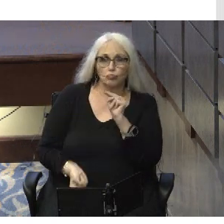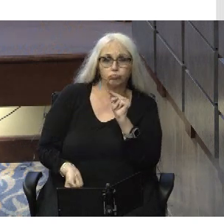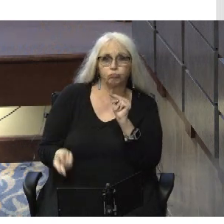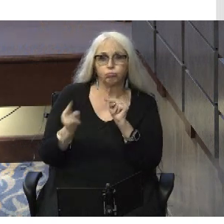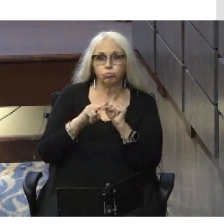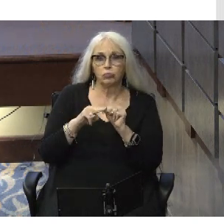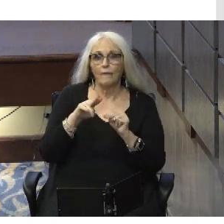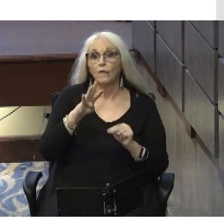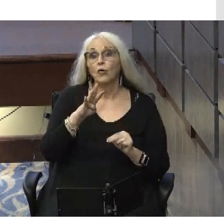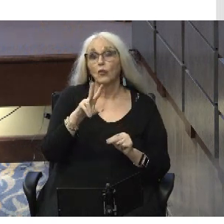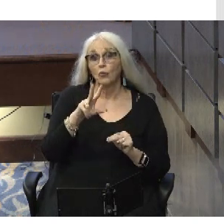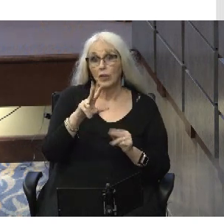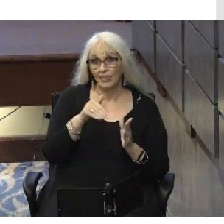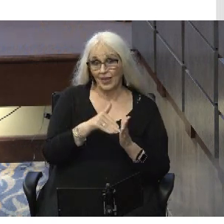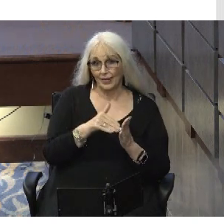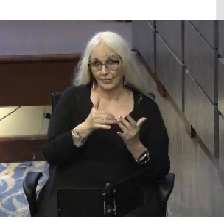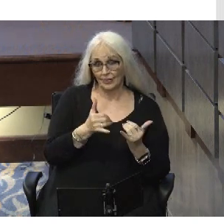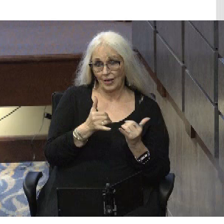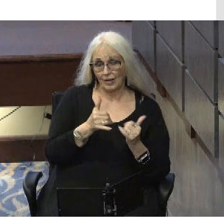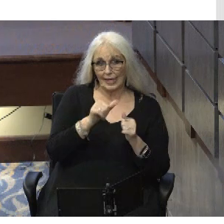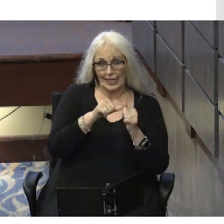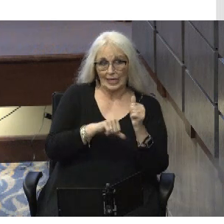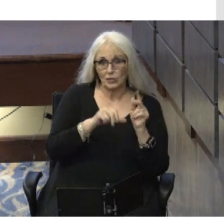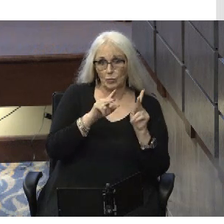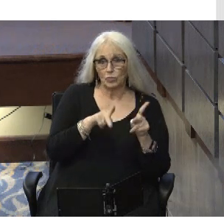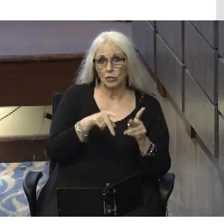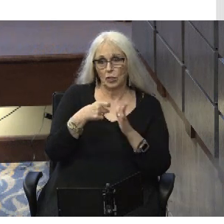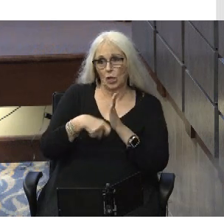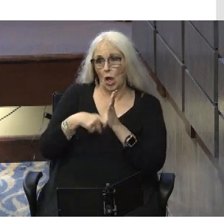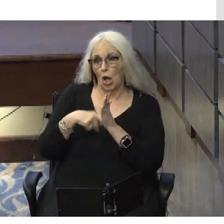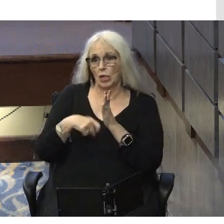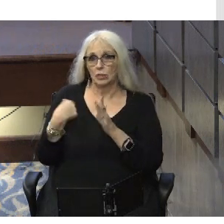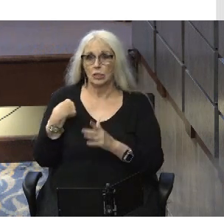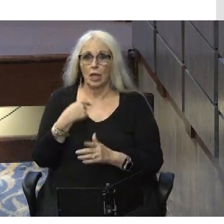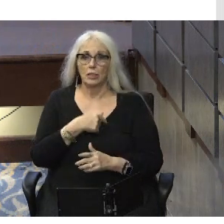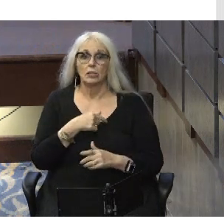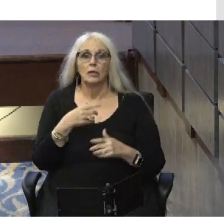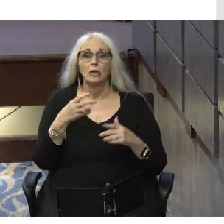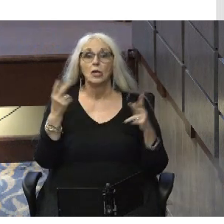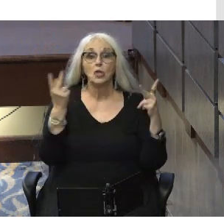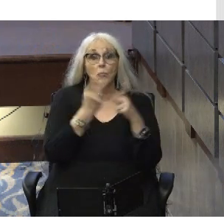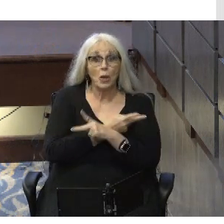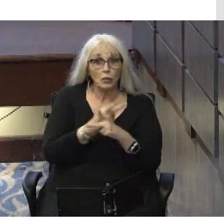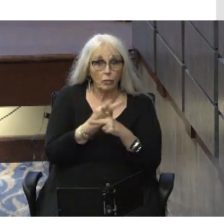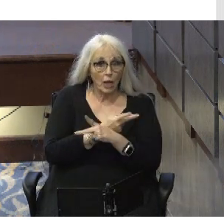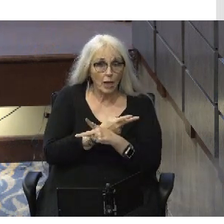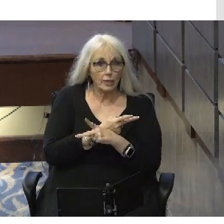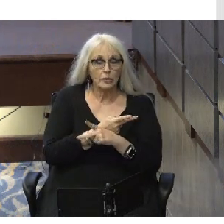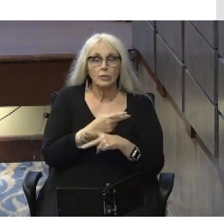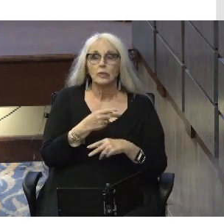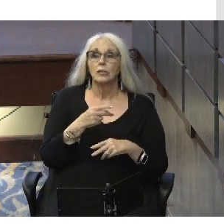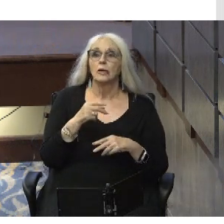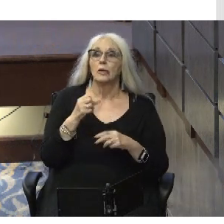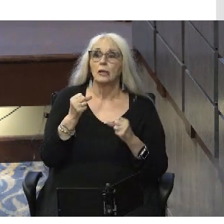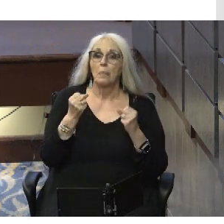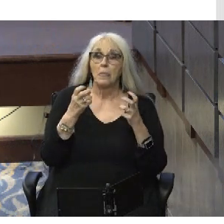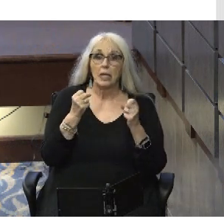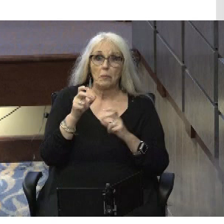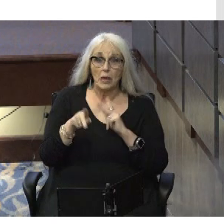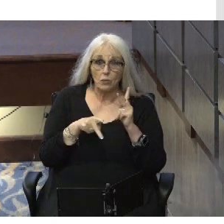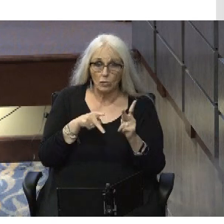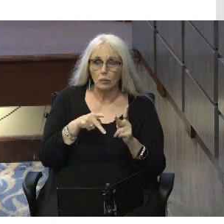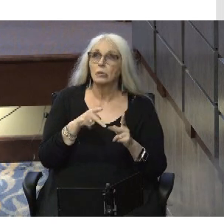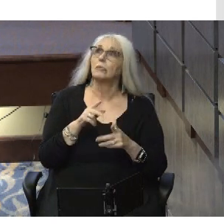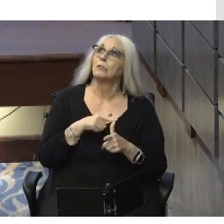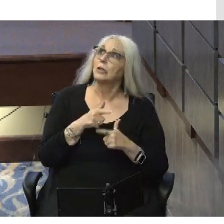about $43,000 per individual. You multiply that times the point-in-time count, and you'll see that on average, we're looking